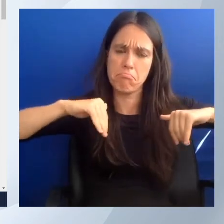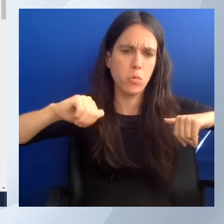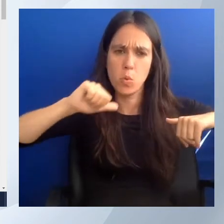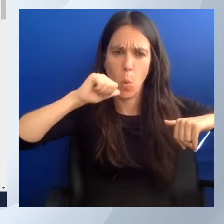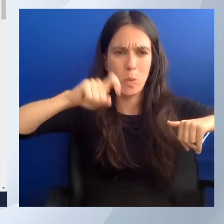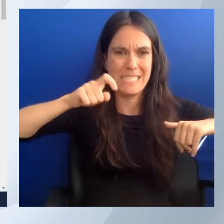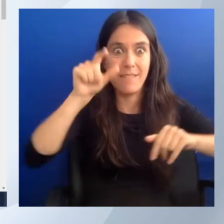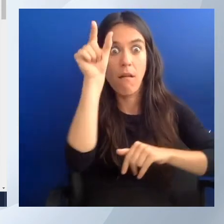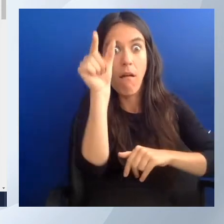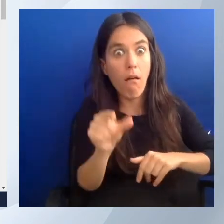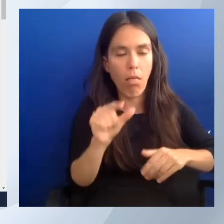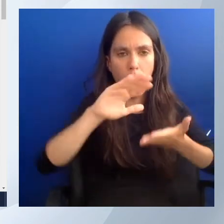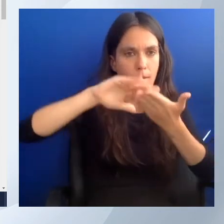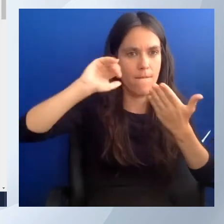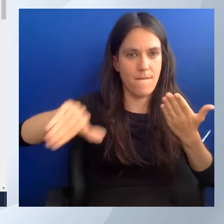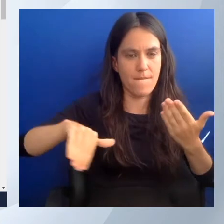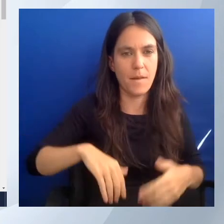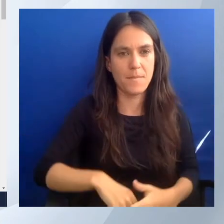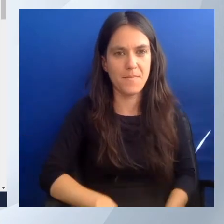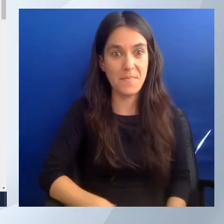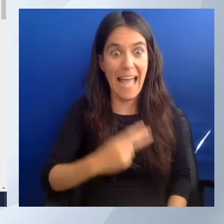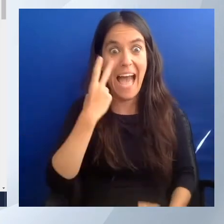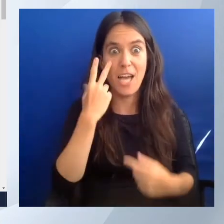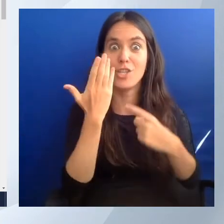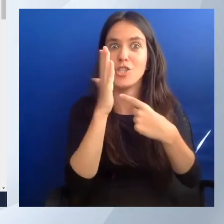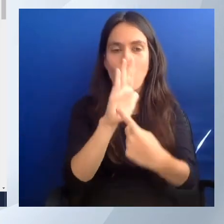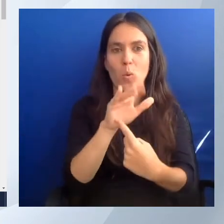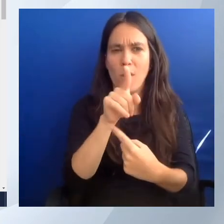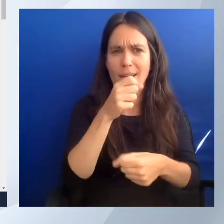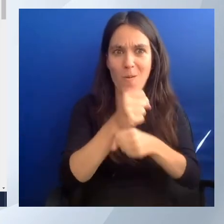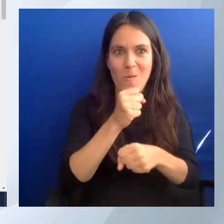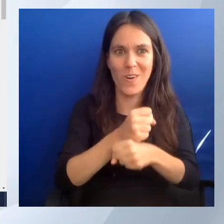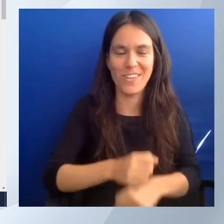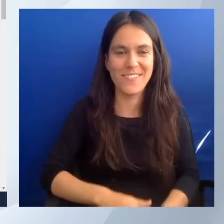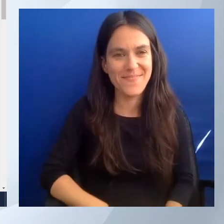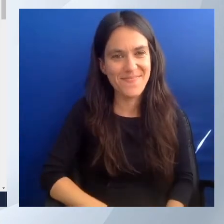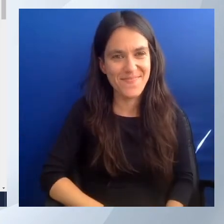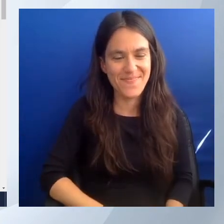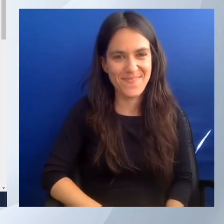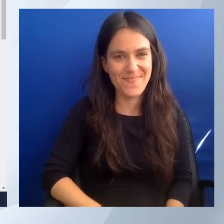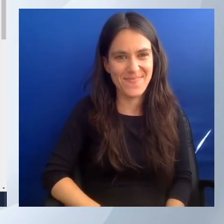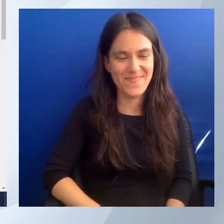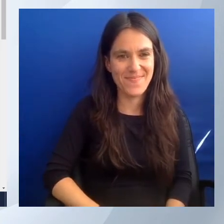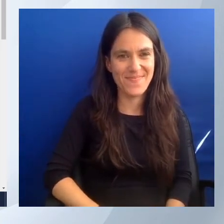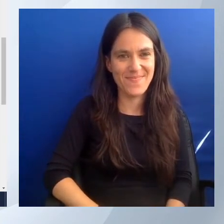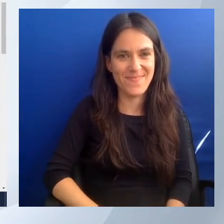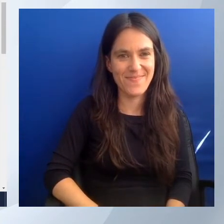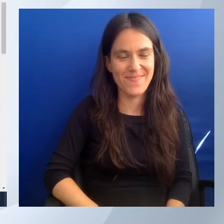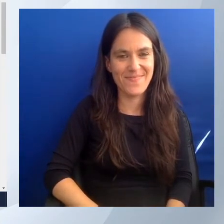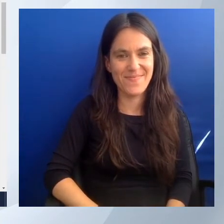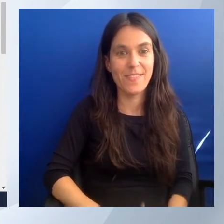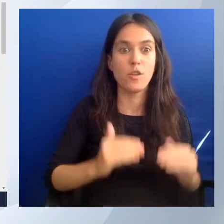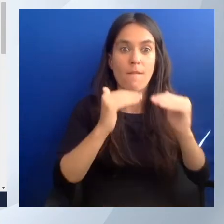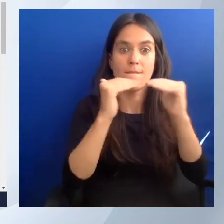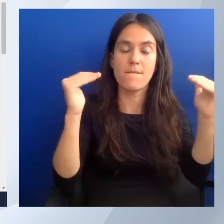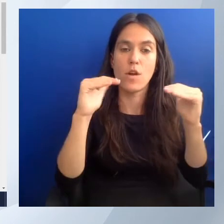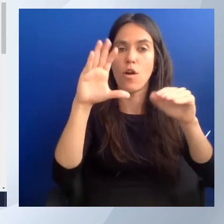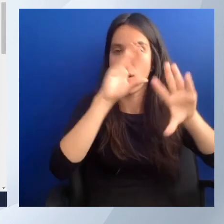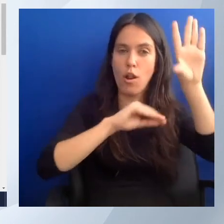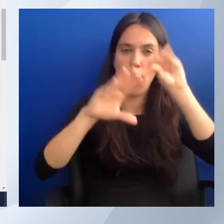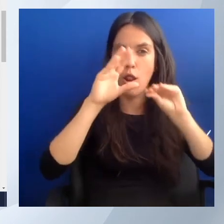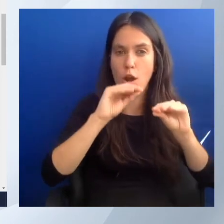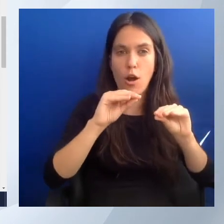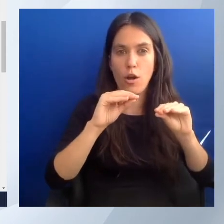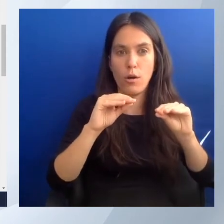And I can show you that this works. So again, I can pull in the Fairlearn dashboard, and I can say, well, fire it up and